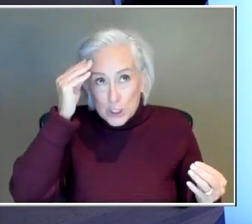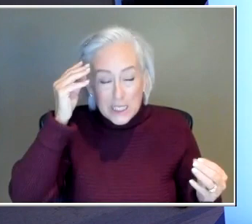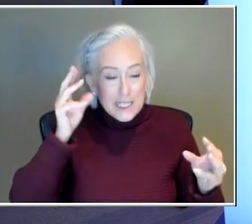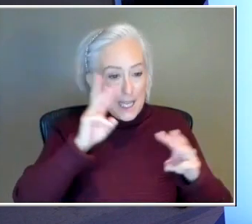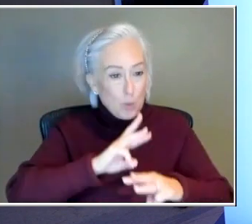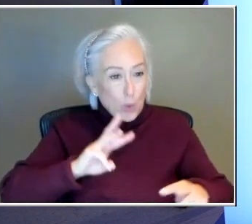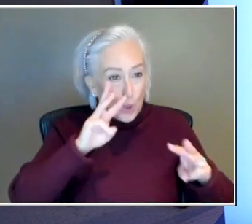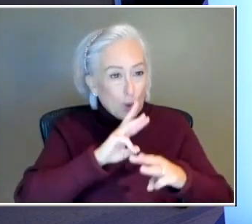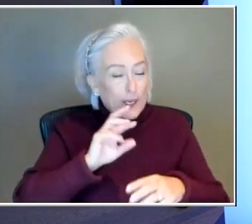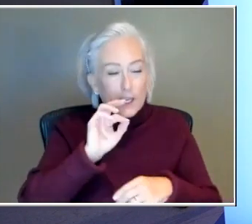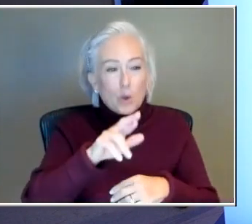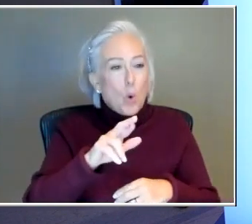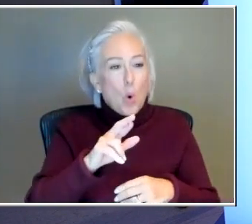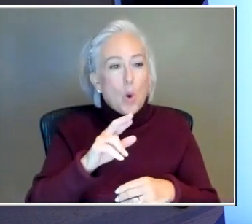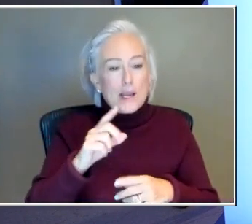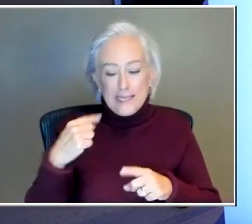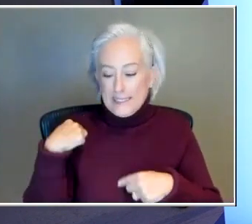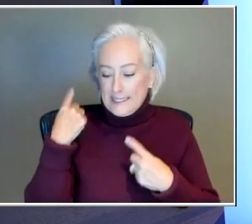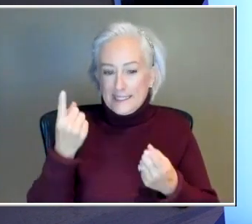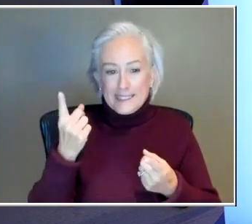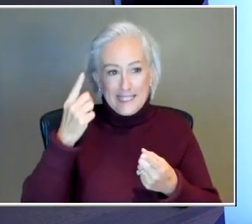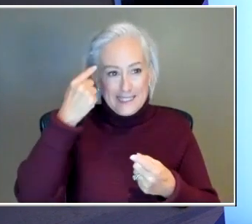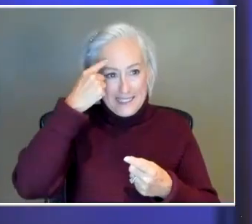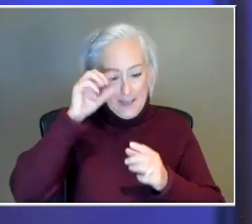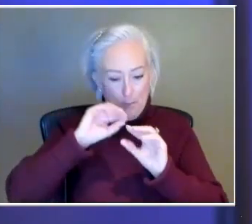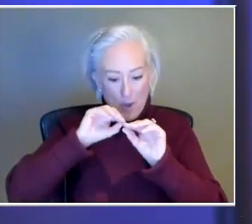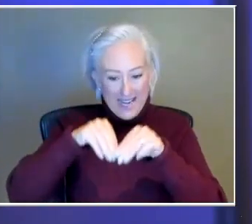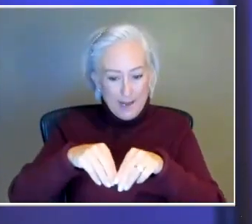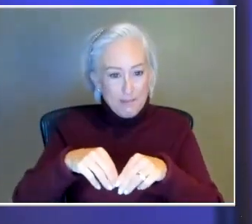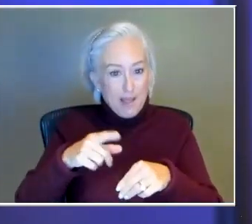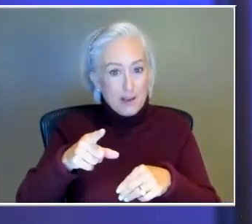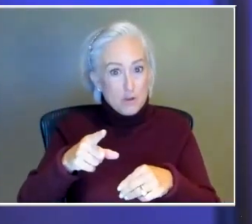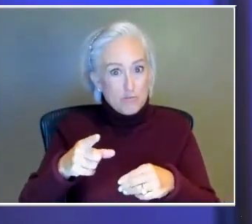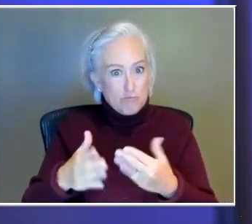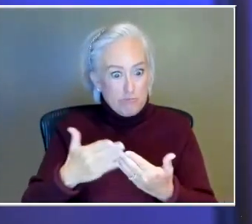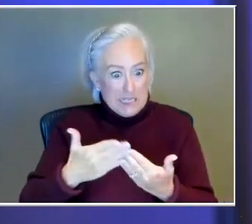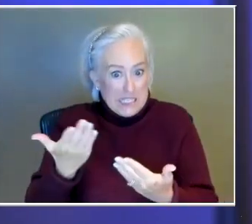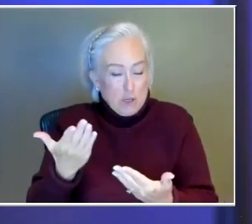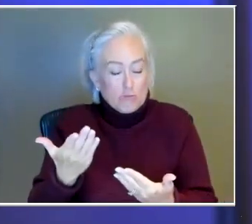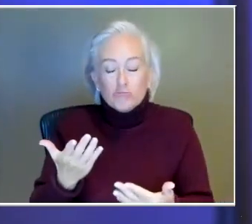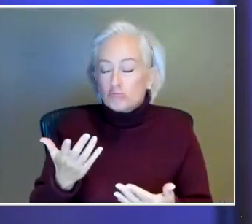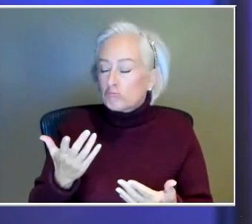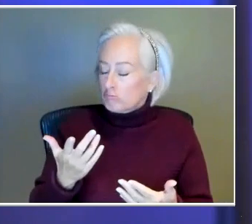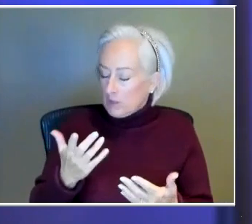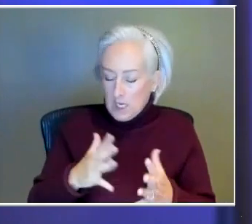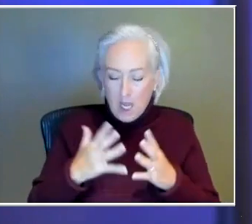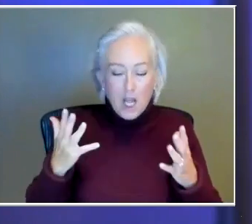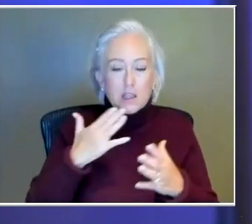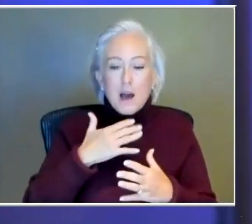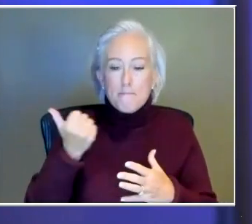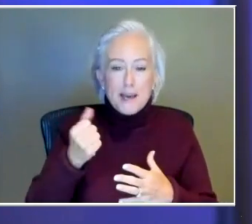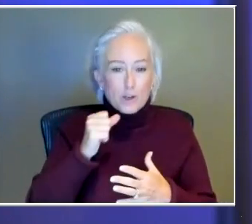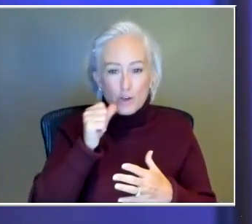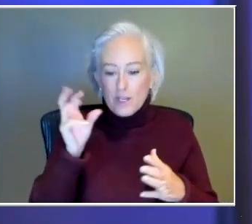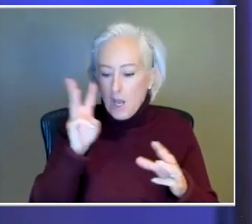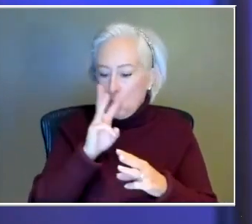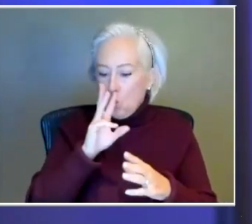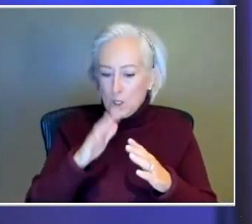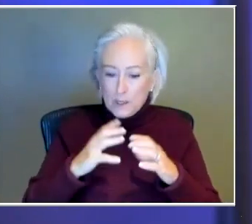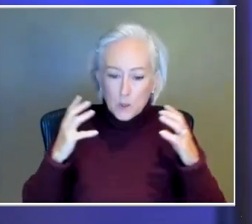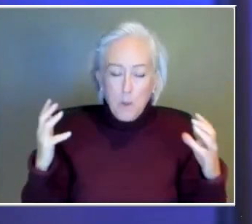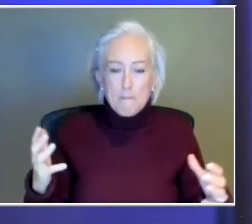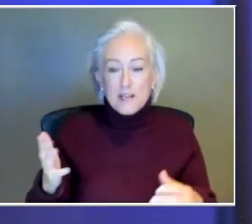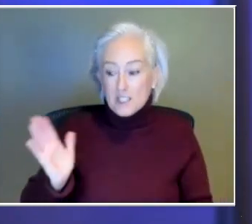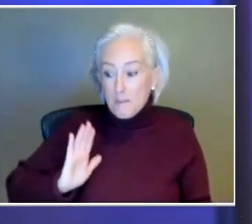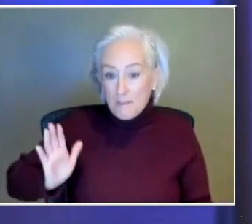it been a game changer for you as a mom? With the implant, yeah, it's been a lot better, not worrying so much. But before, it was kind of a worry. I don't want